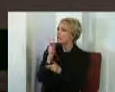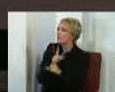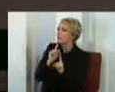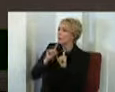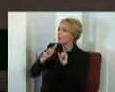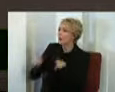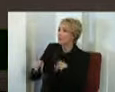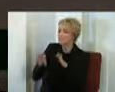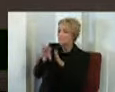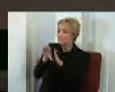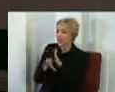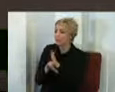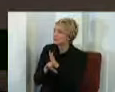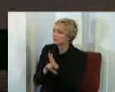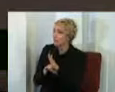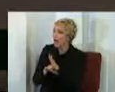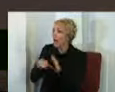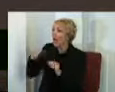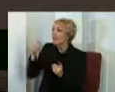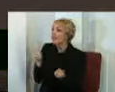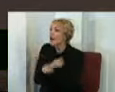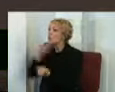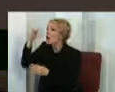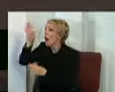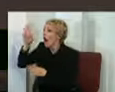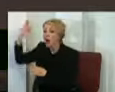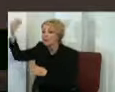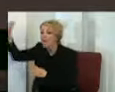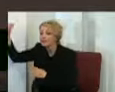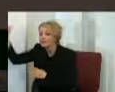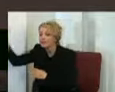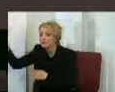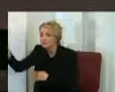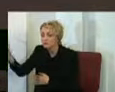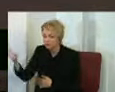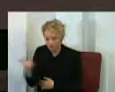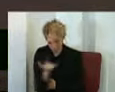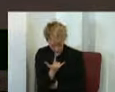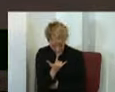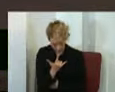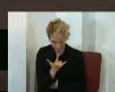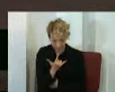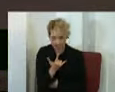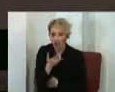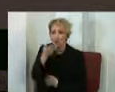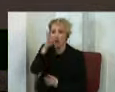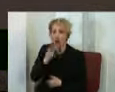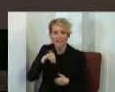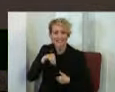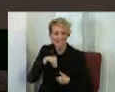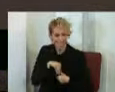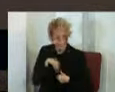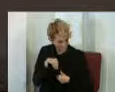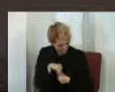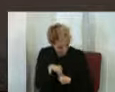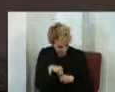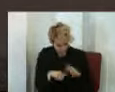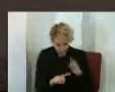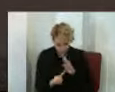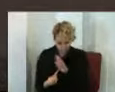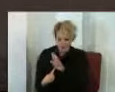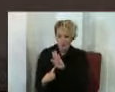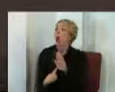that's love God, and to love others. So that ultimately this world might